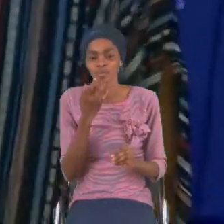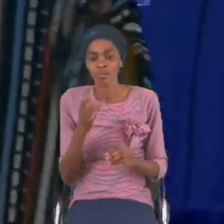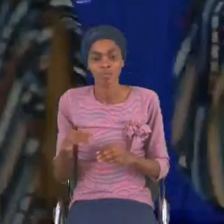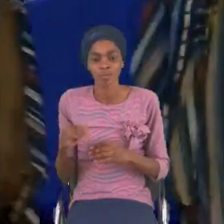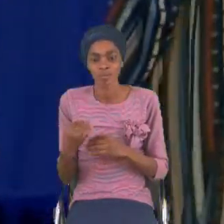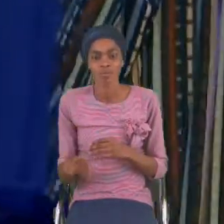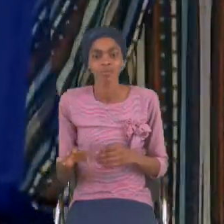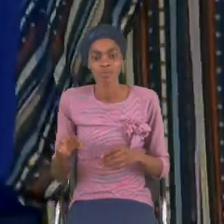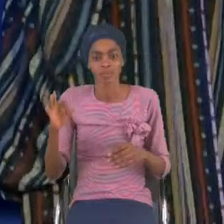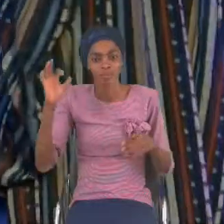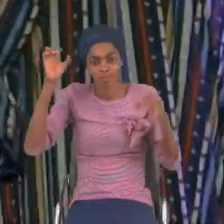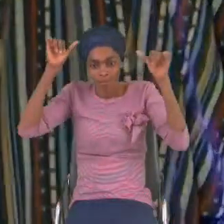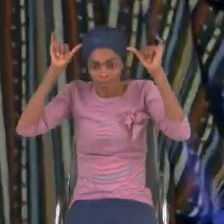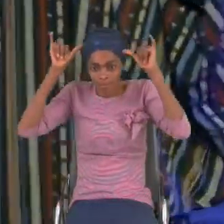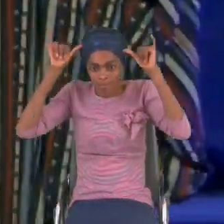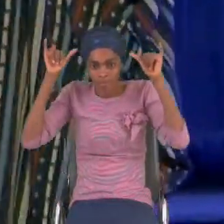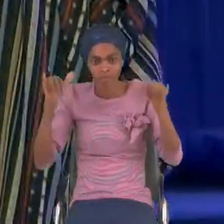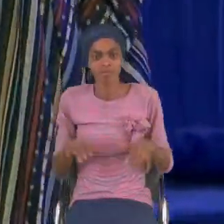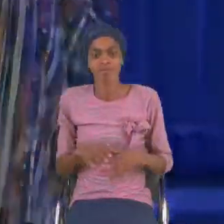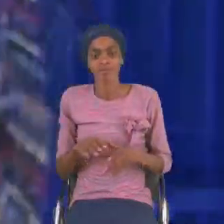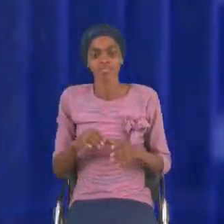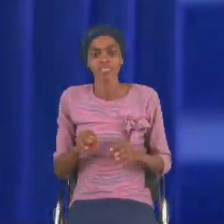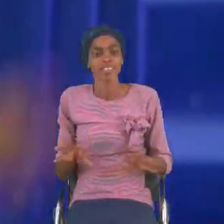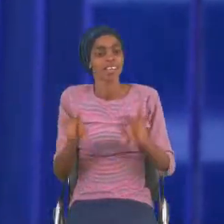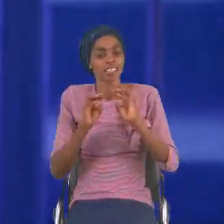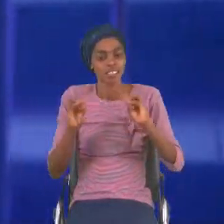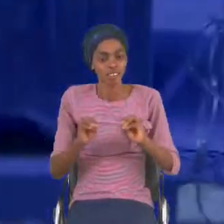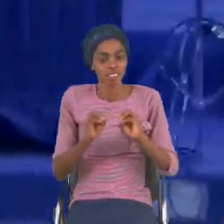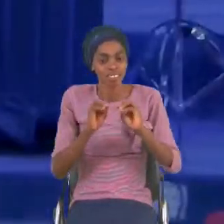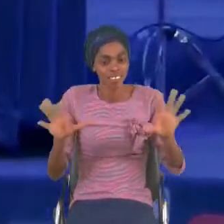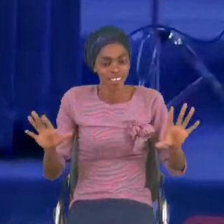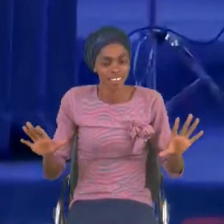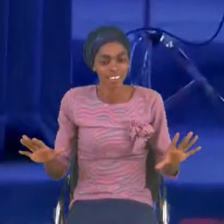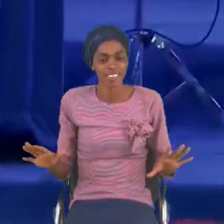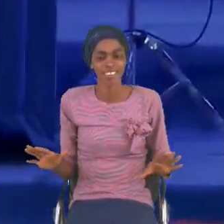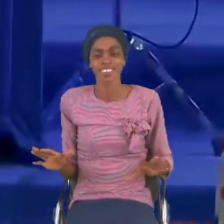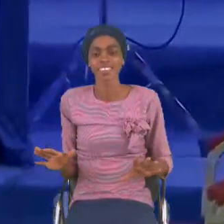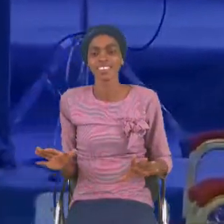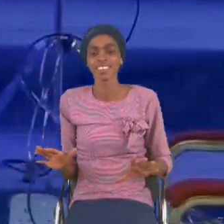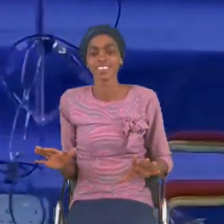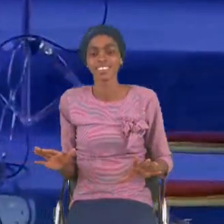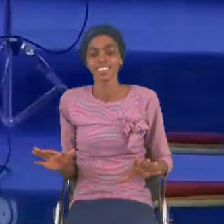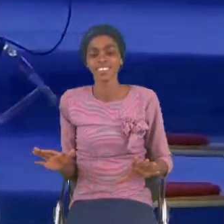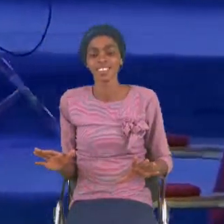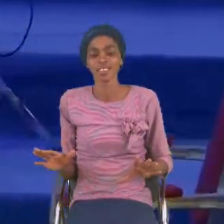human blood. No blood. I say nothing, nothing.